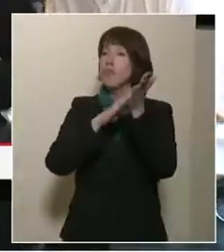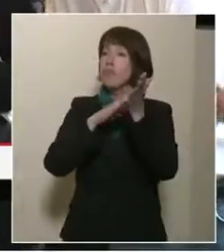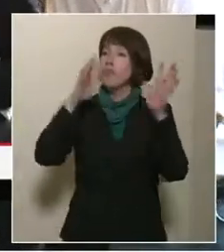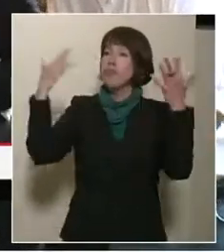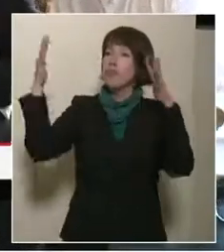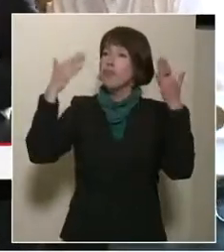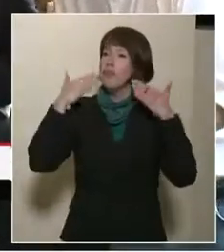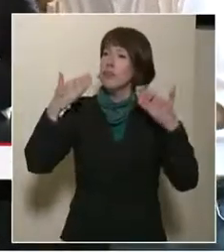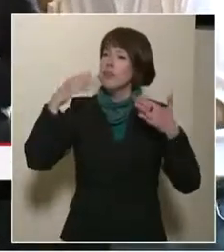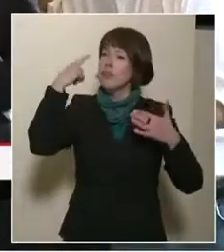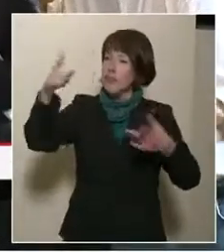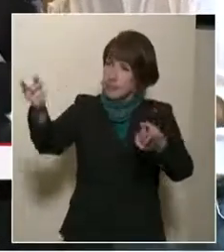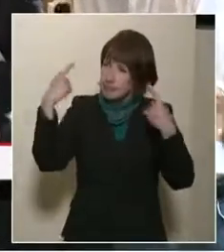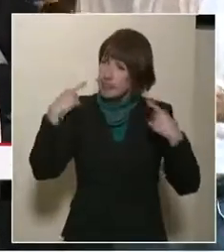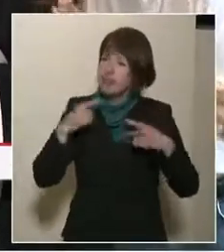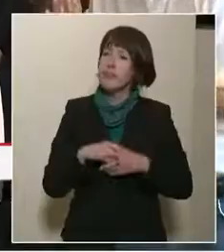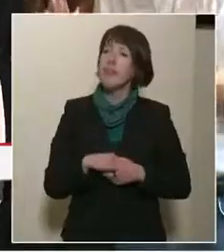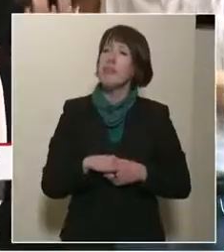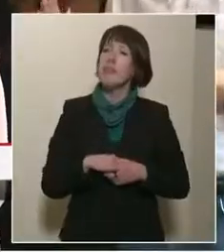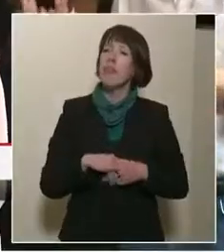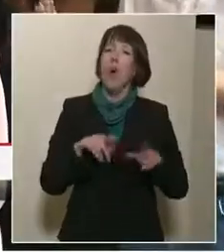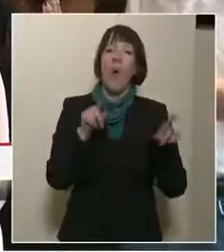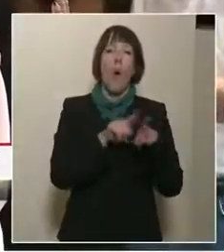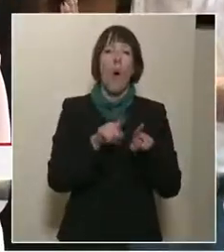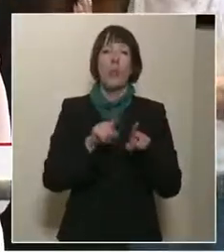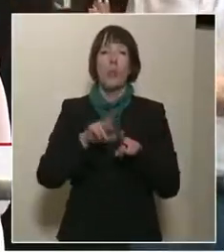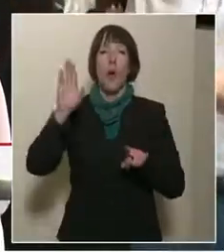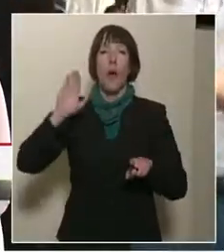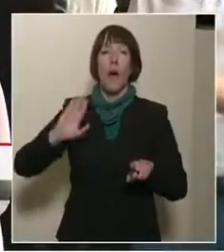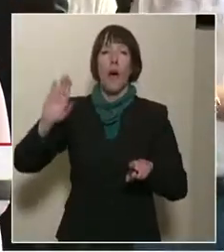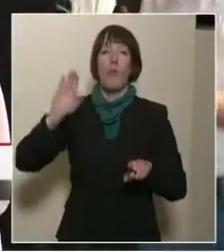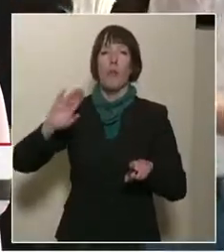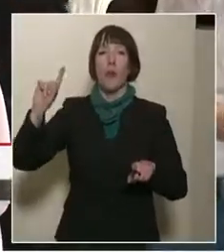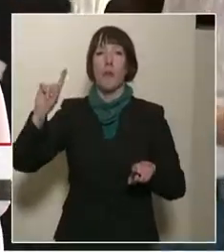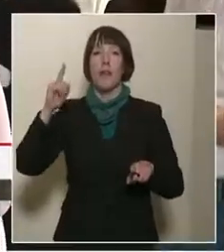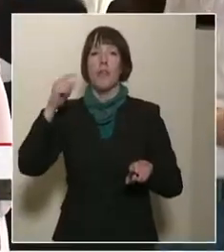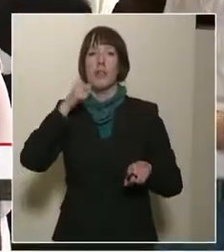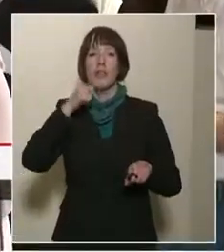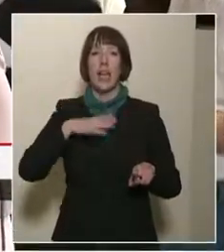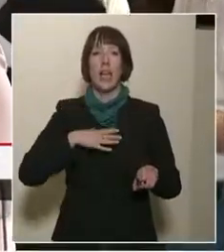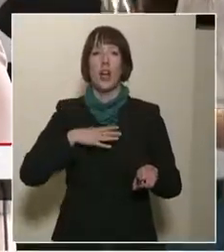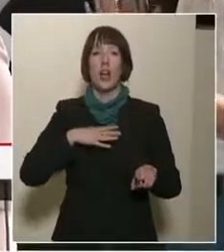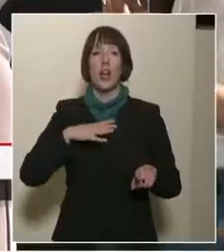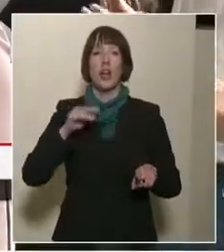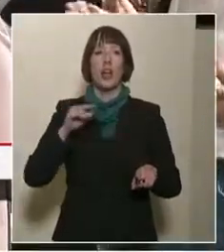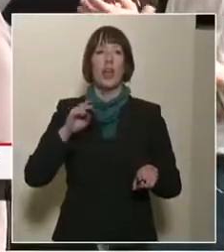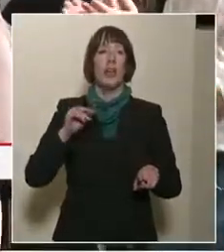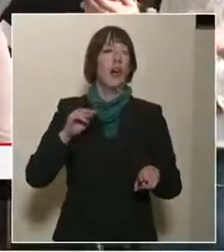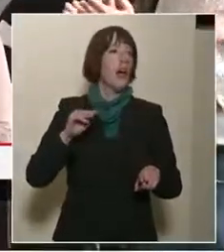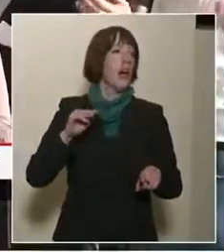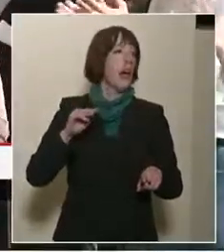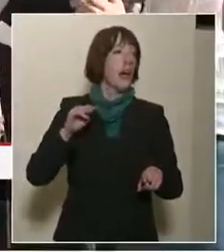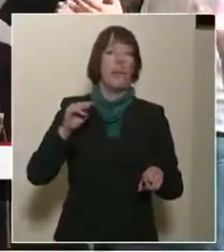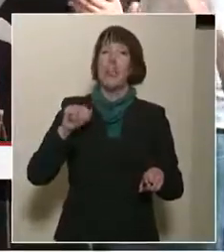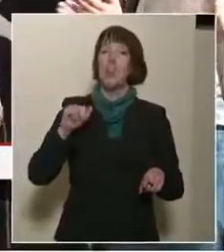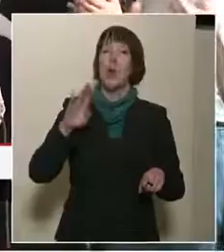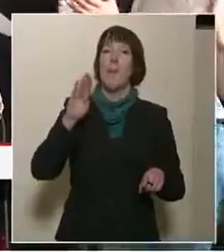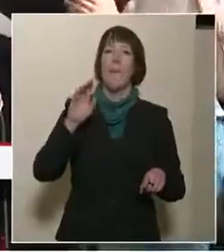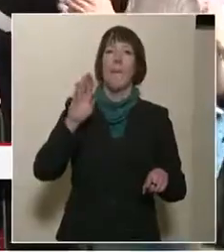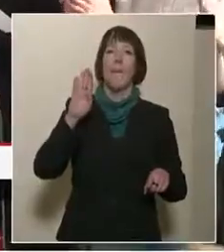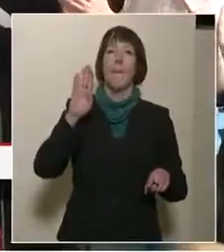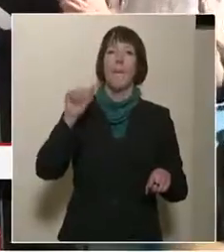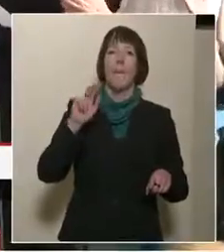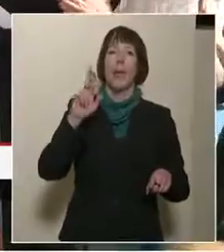for being here. And also, former First Lady Cora Masterberry has joined us. Thank you, Cora, for being